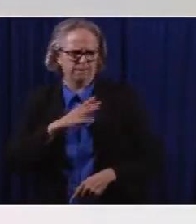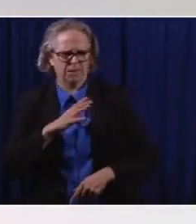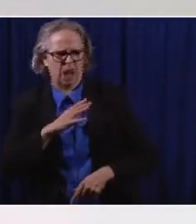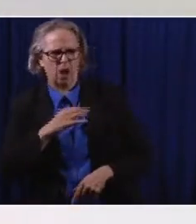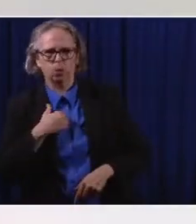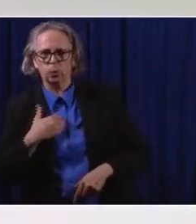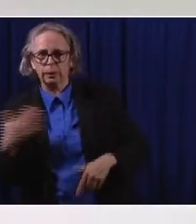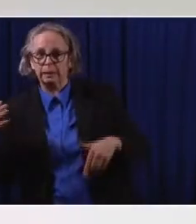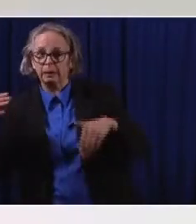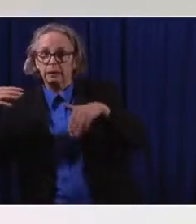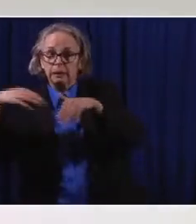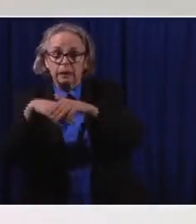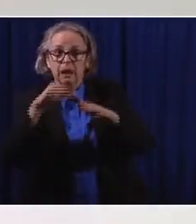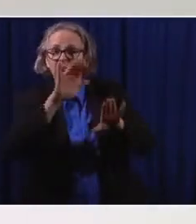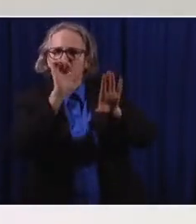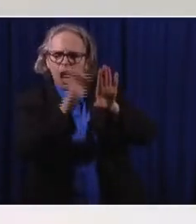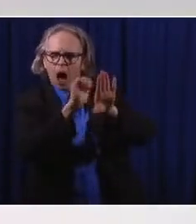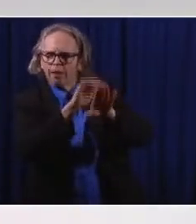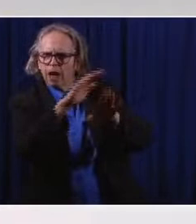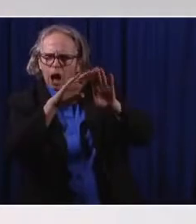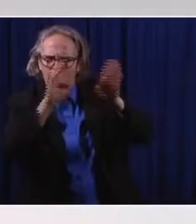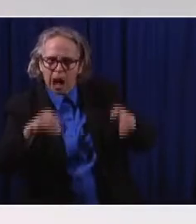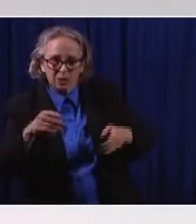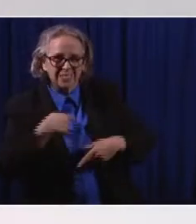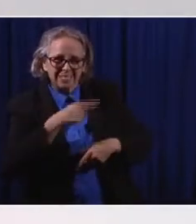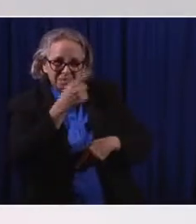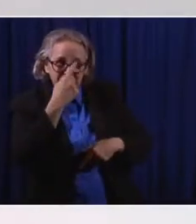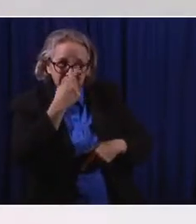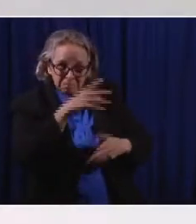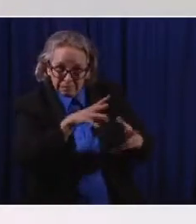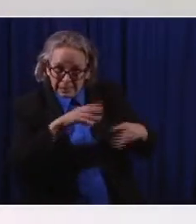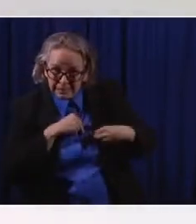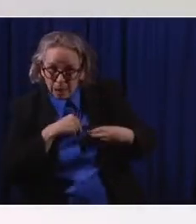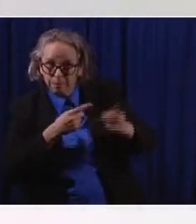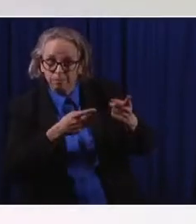explained the study in person if someone was home. And if someone was not home, we